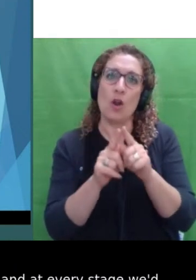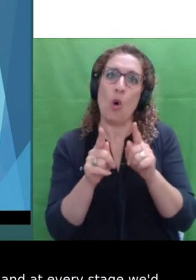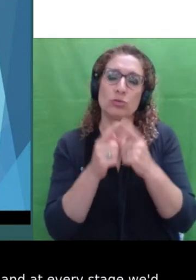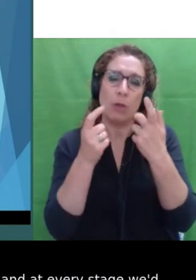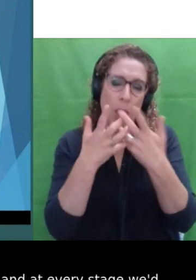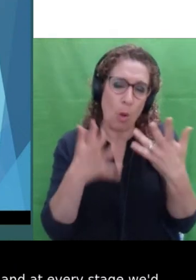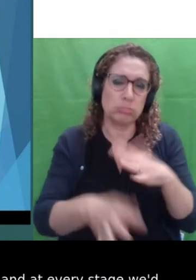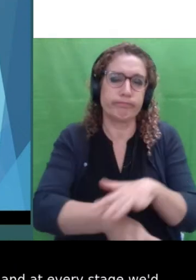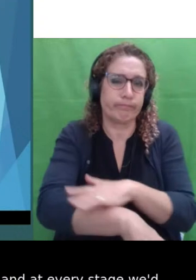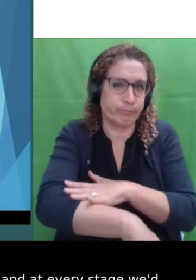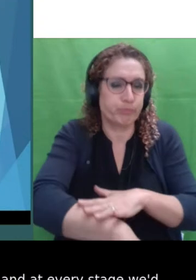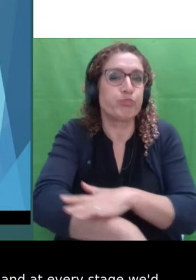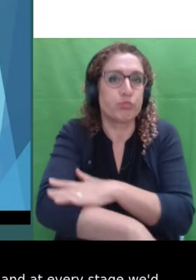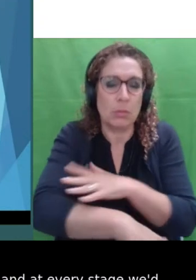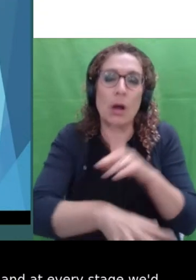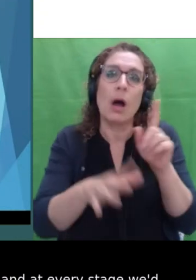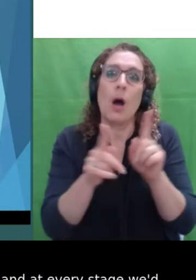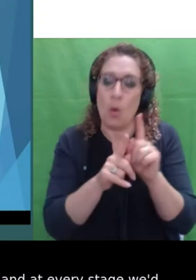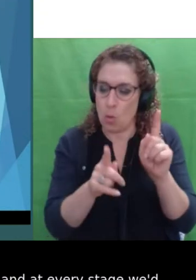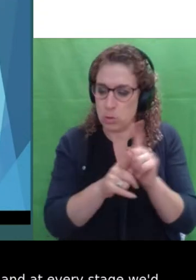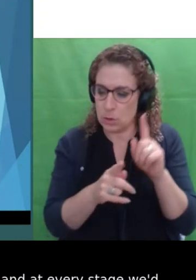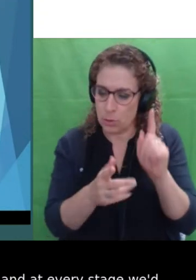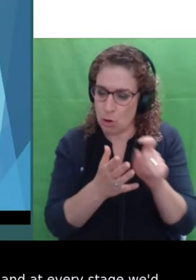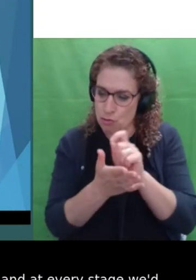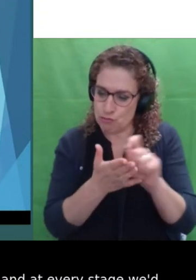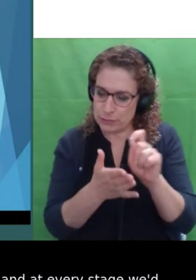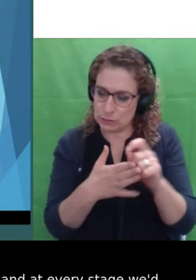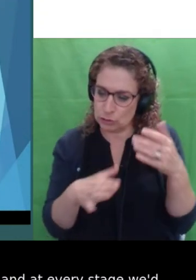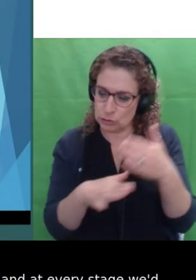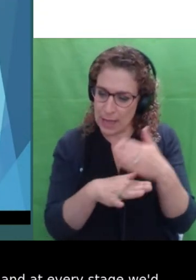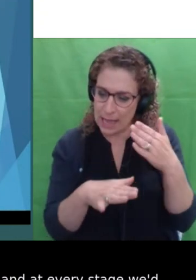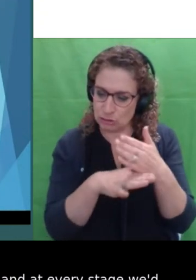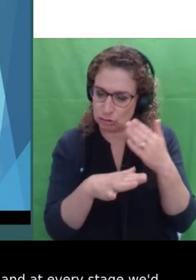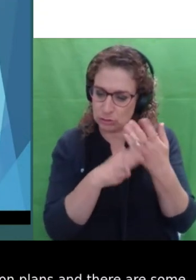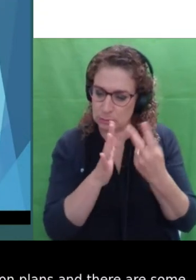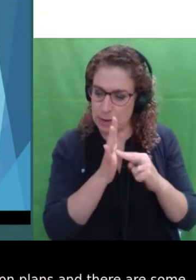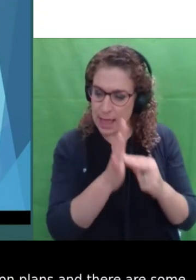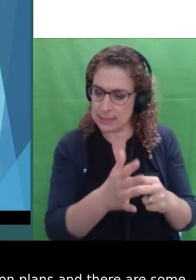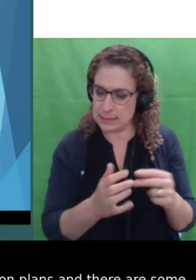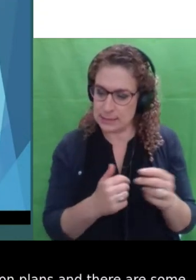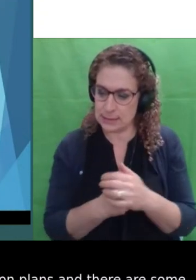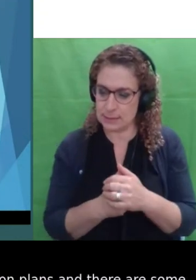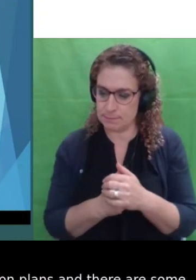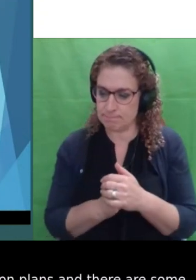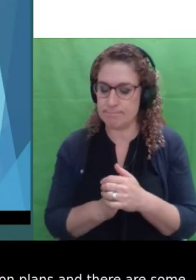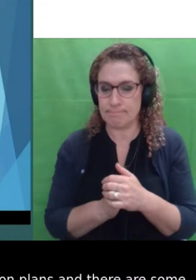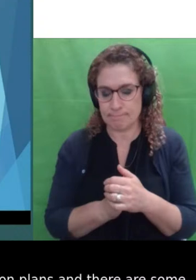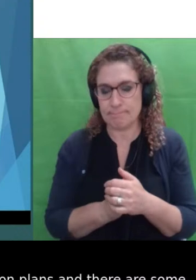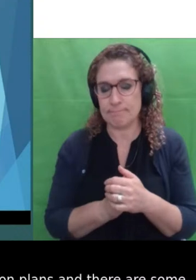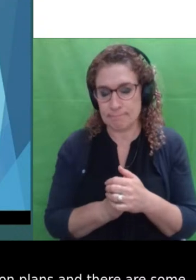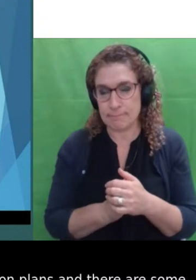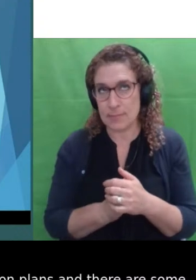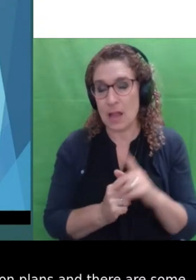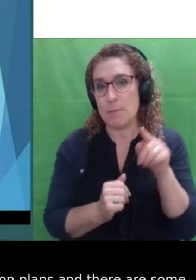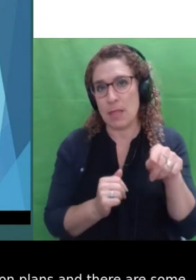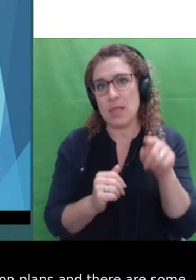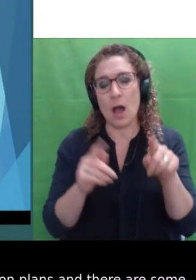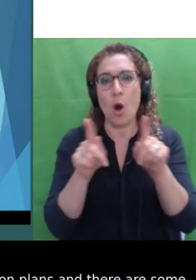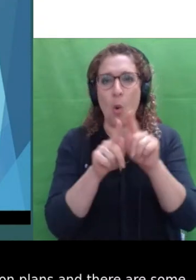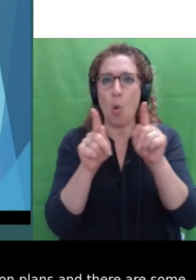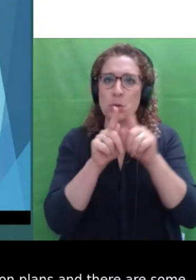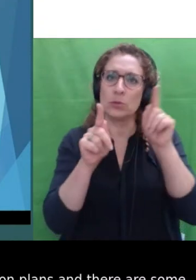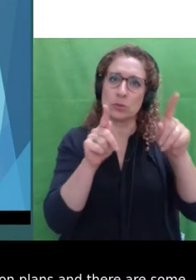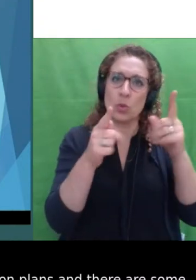also provide written action plans and there are some very good examples of written action plans for eczema with the harmonizing eczema